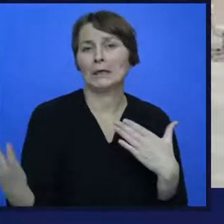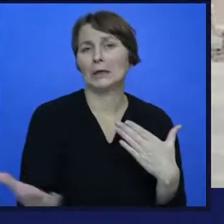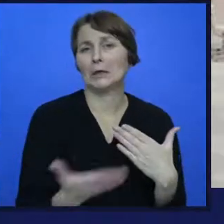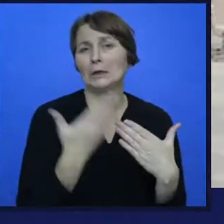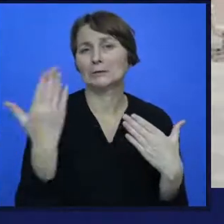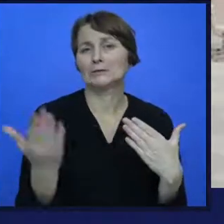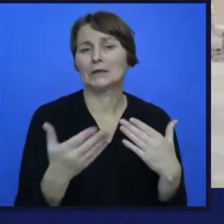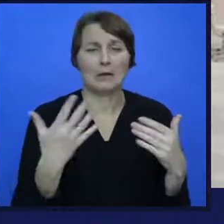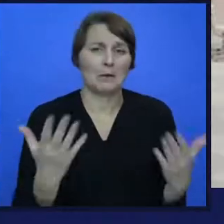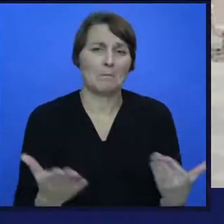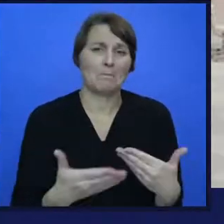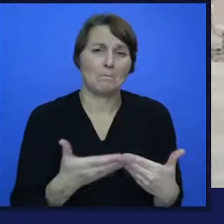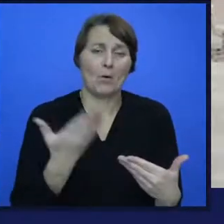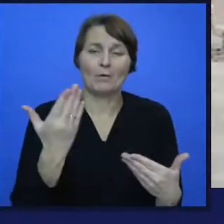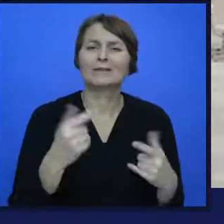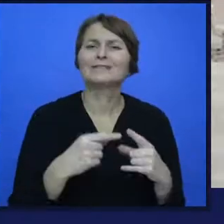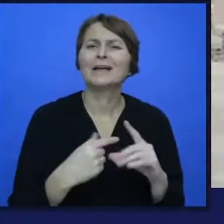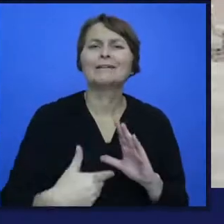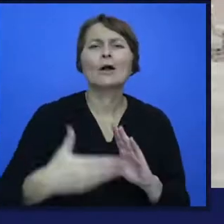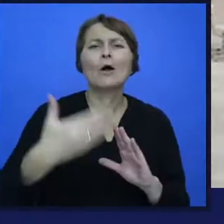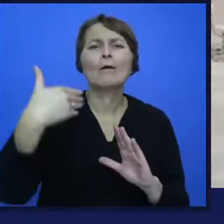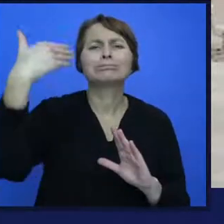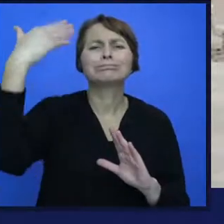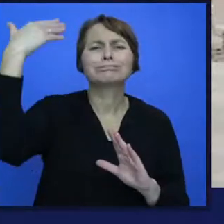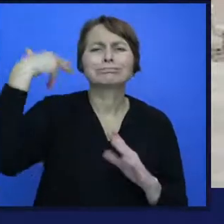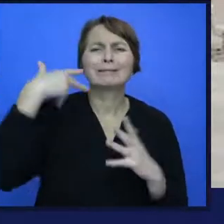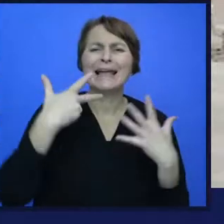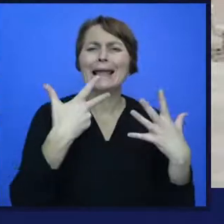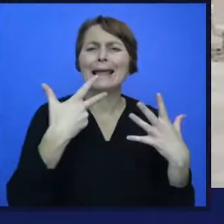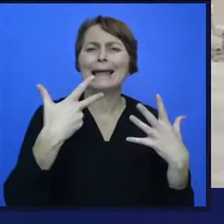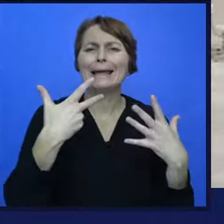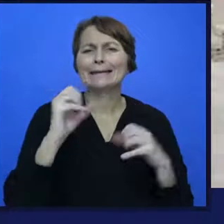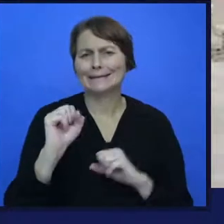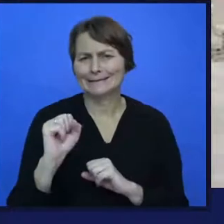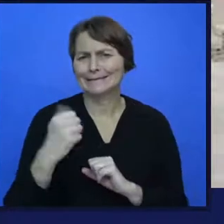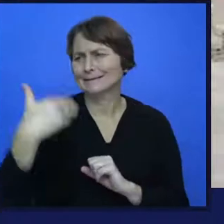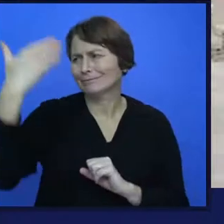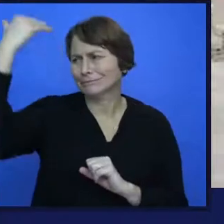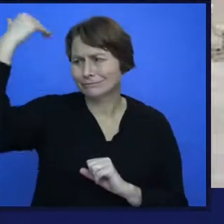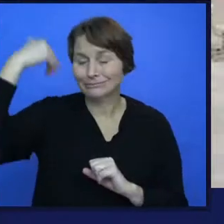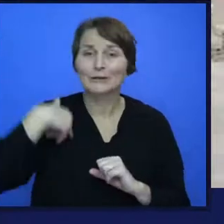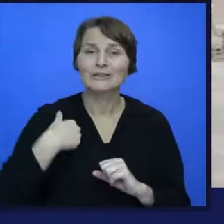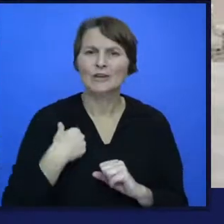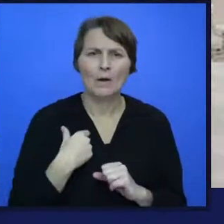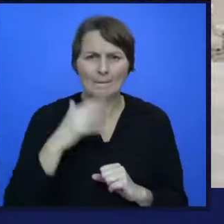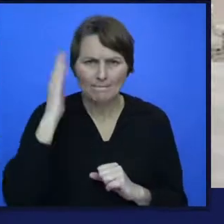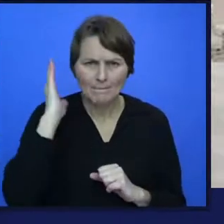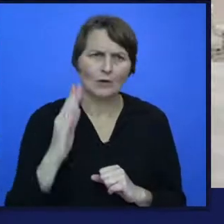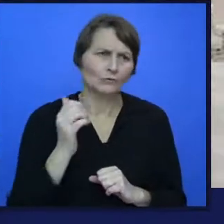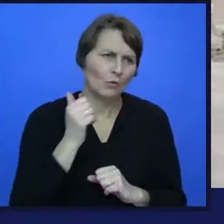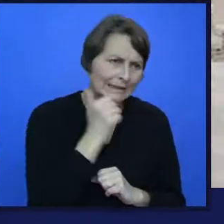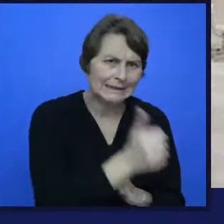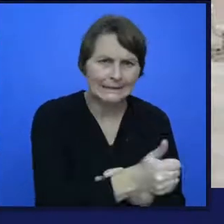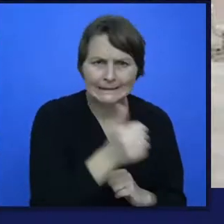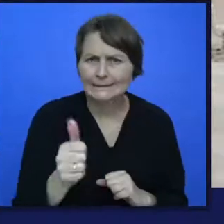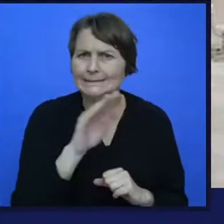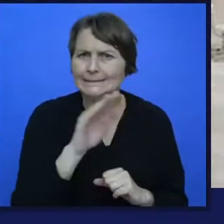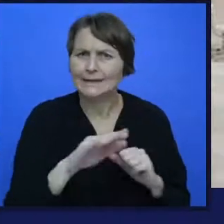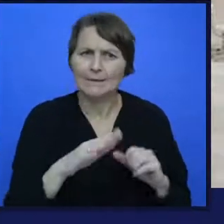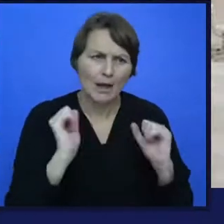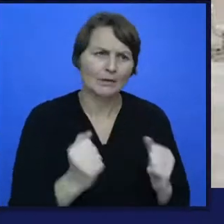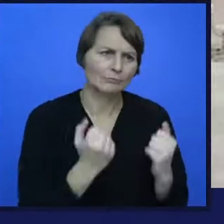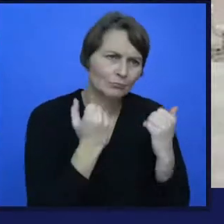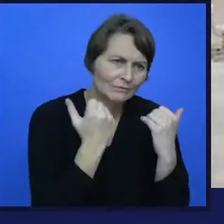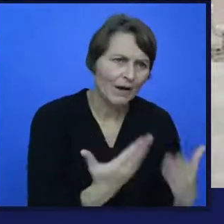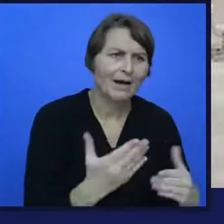the 1980s and said, you know, every child's going to be required to have access to a computer to attend